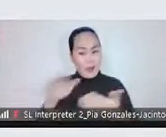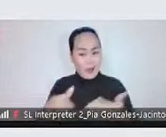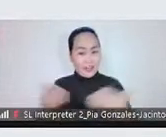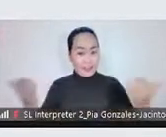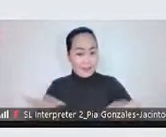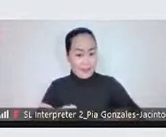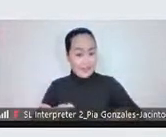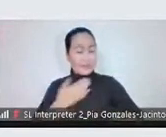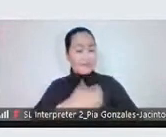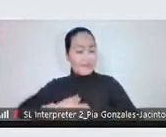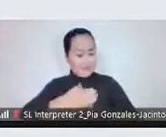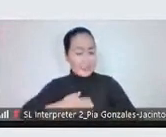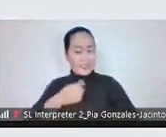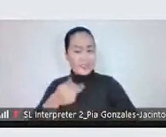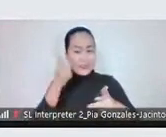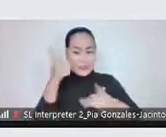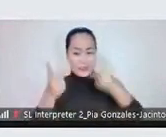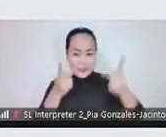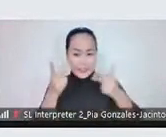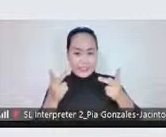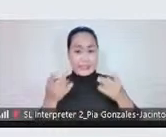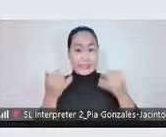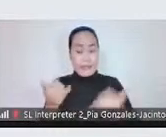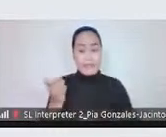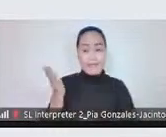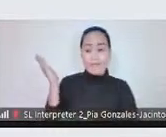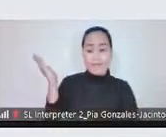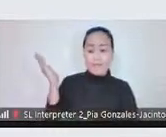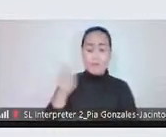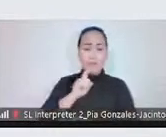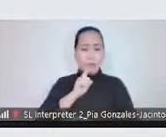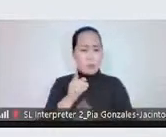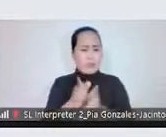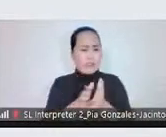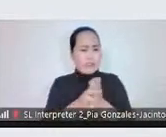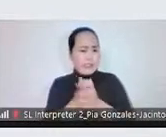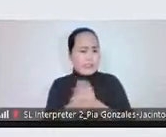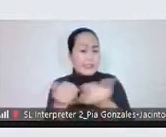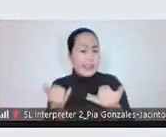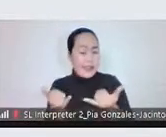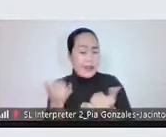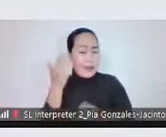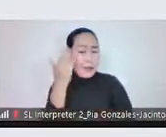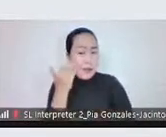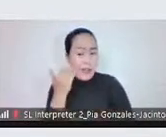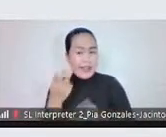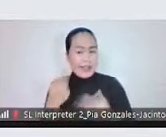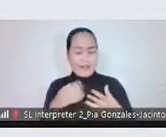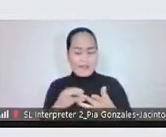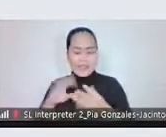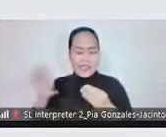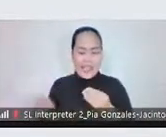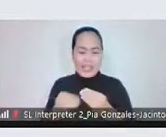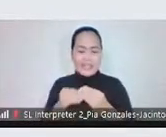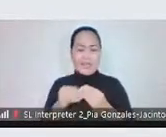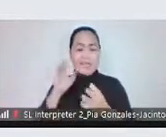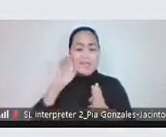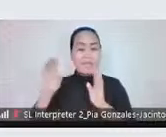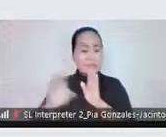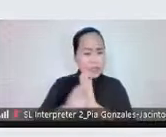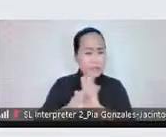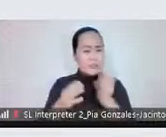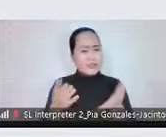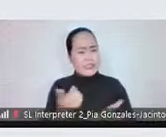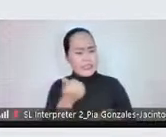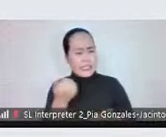the presentations today will surely be interesting, especially as they will be aided by photographs and the experiences